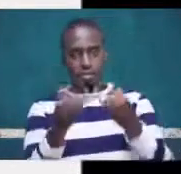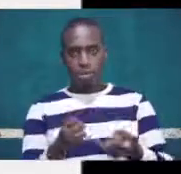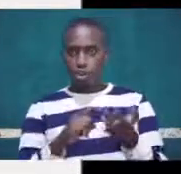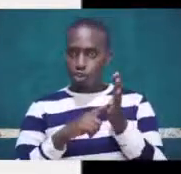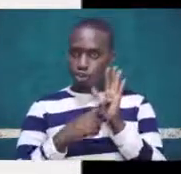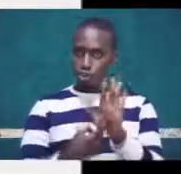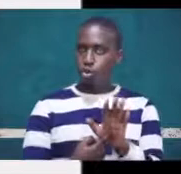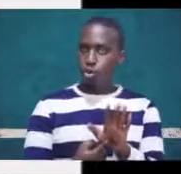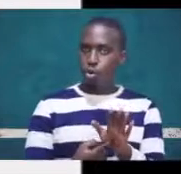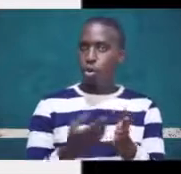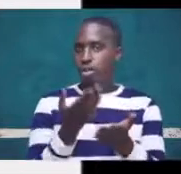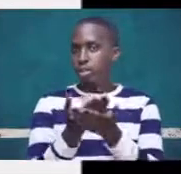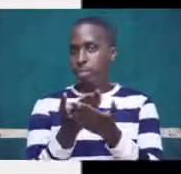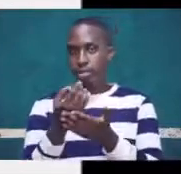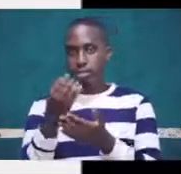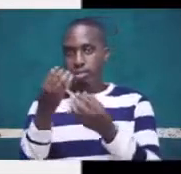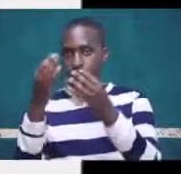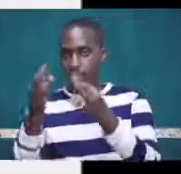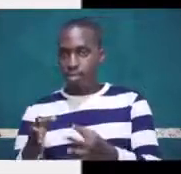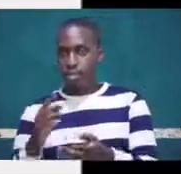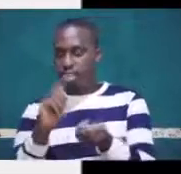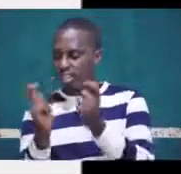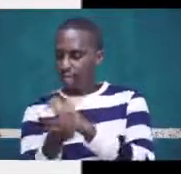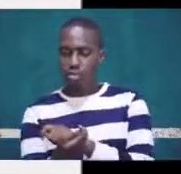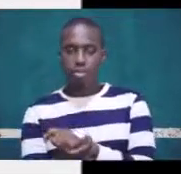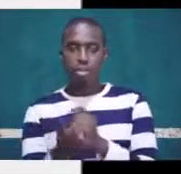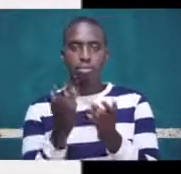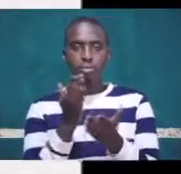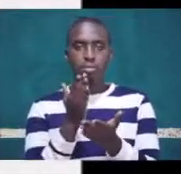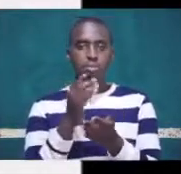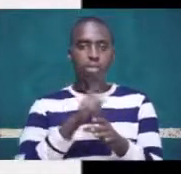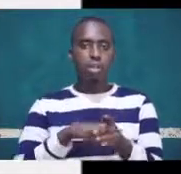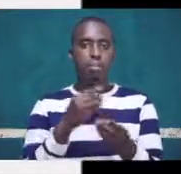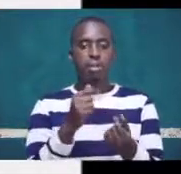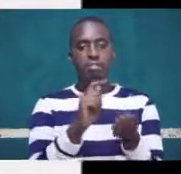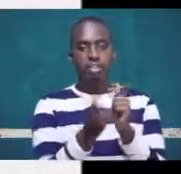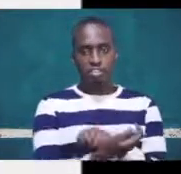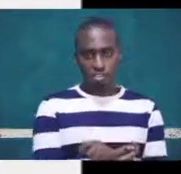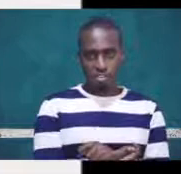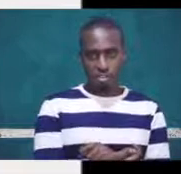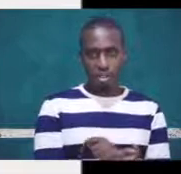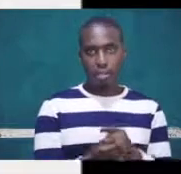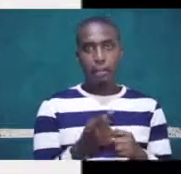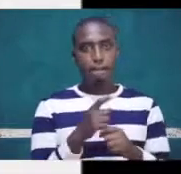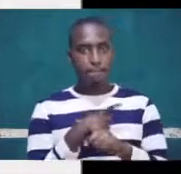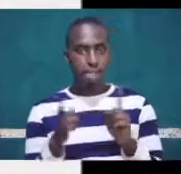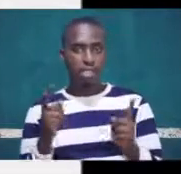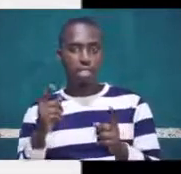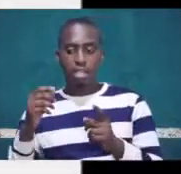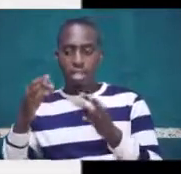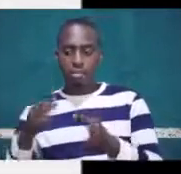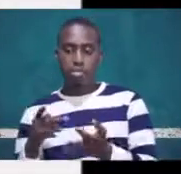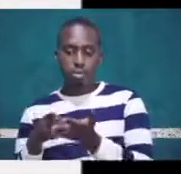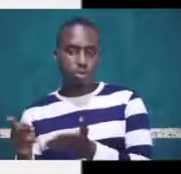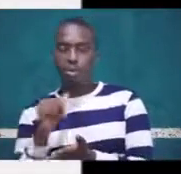show demand for a commodity that does not change when price changes. Here price is changing, but quantity demanded